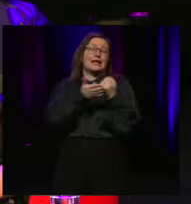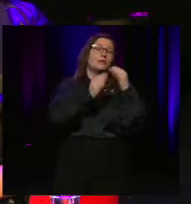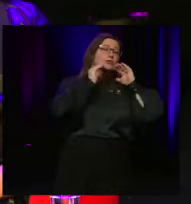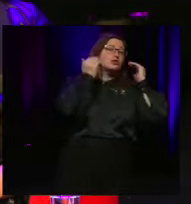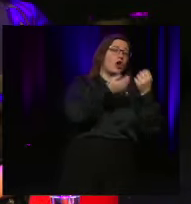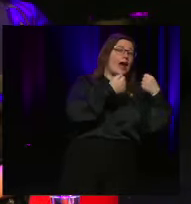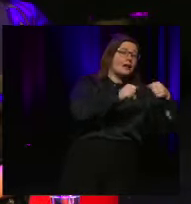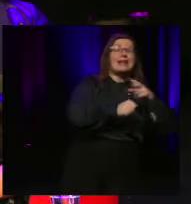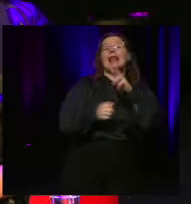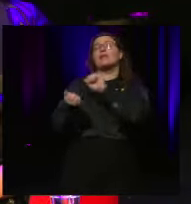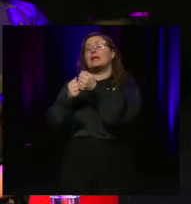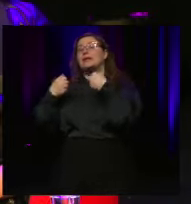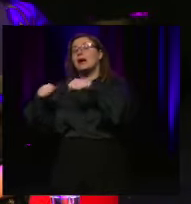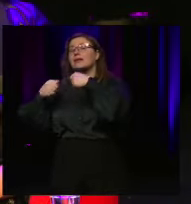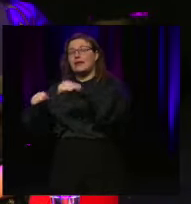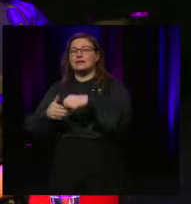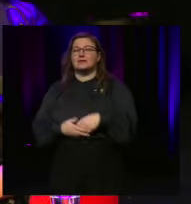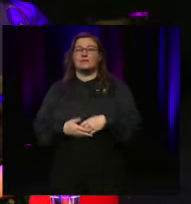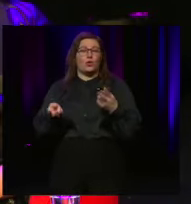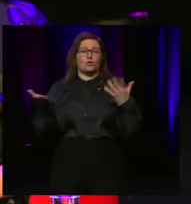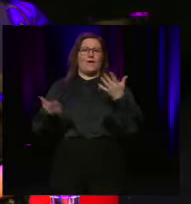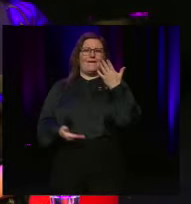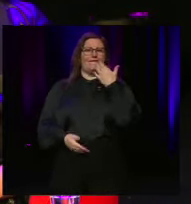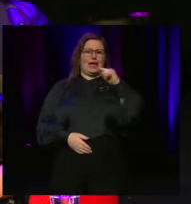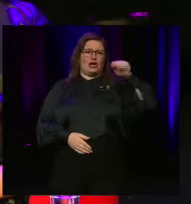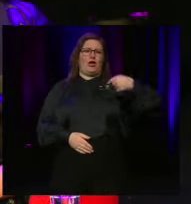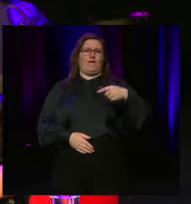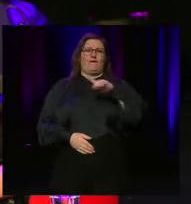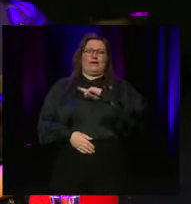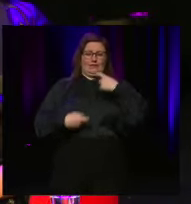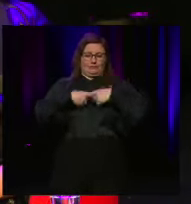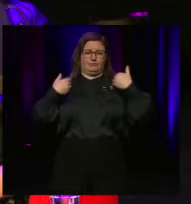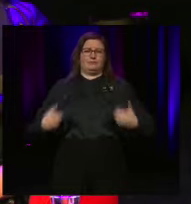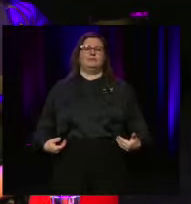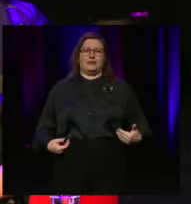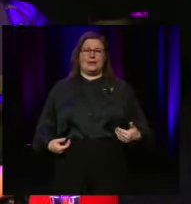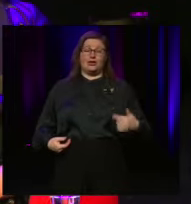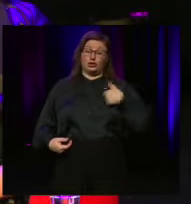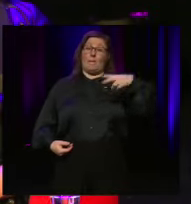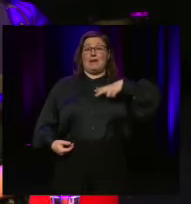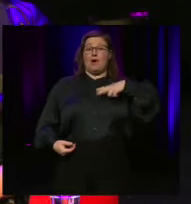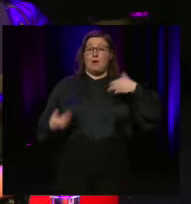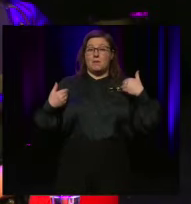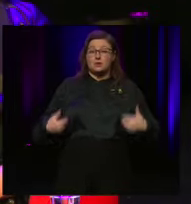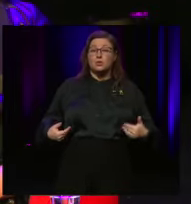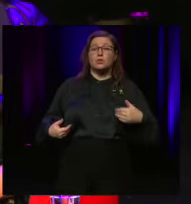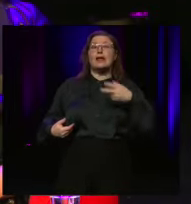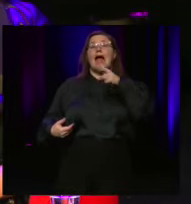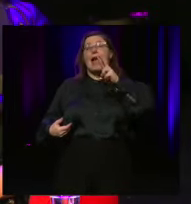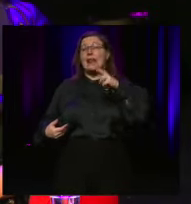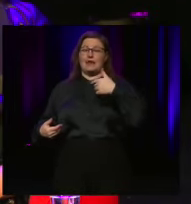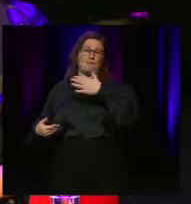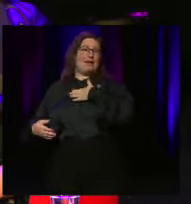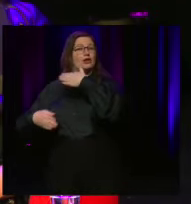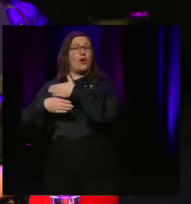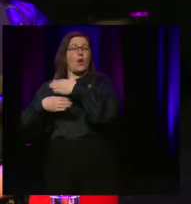activism, and what it demands of us as individuals, both as private persons, but also in the roles